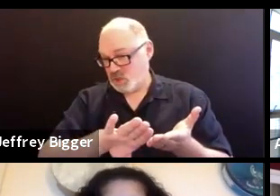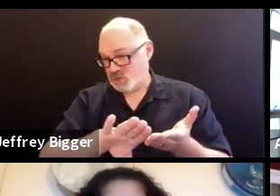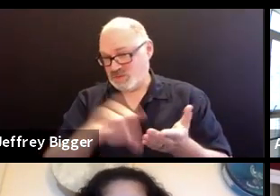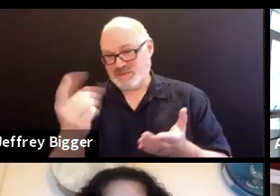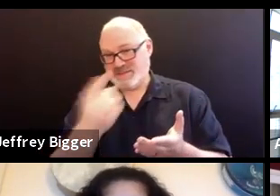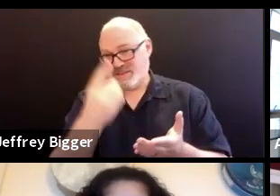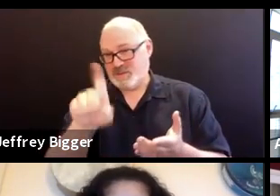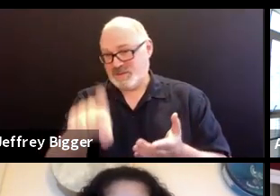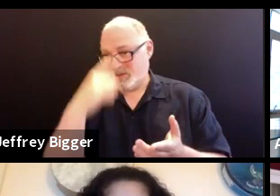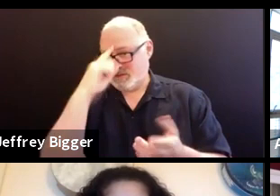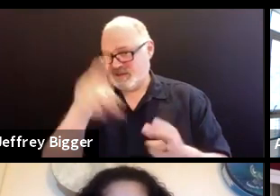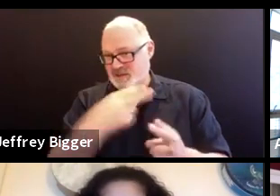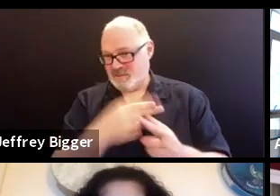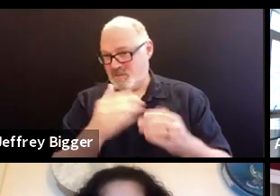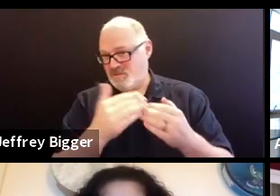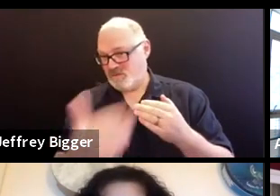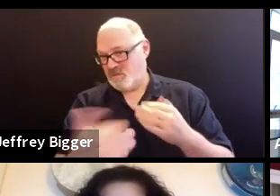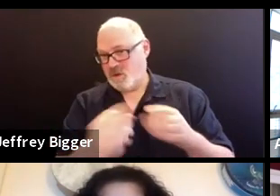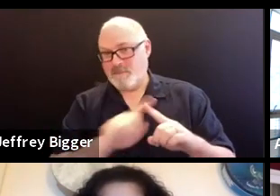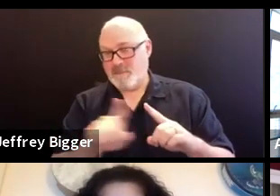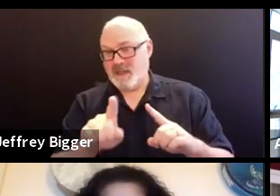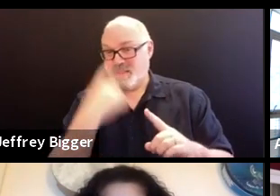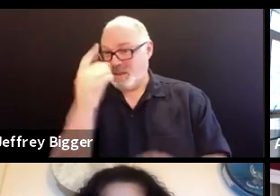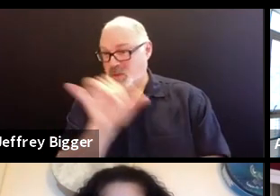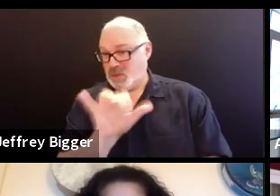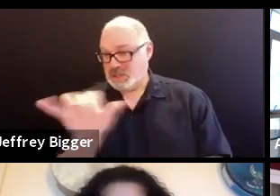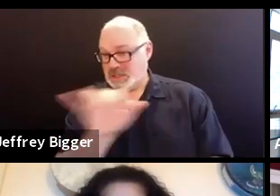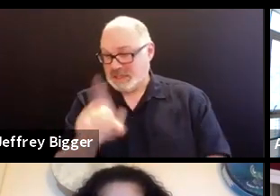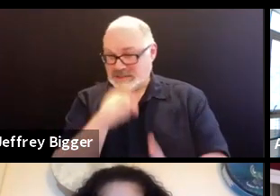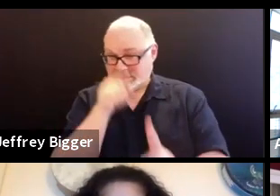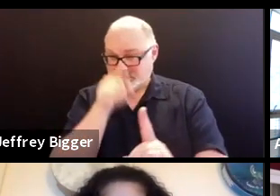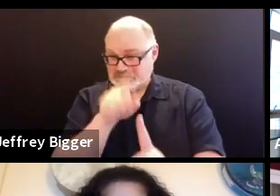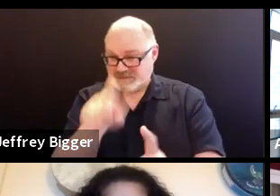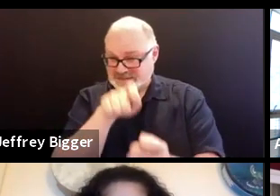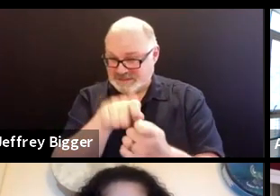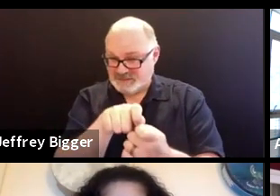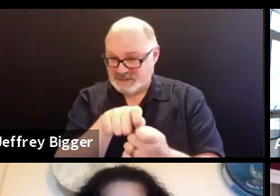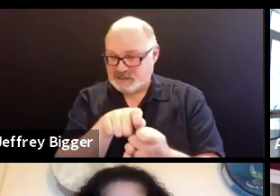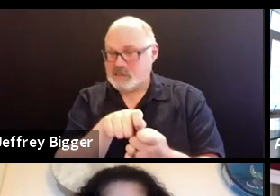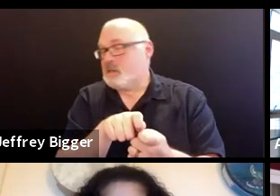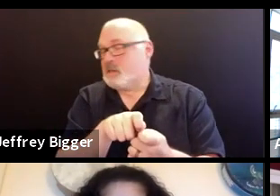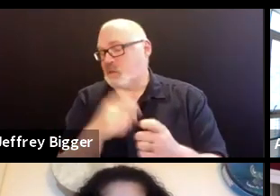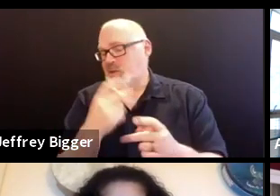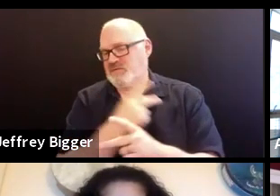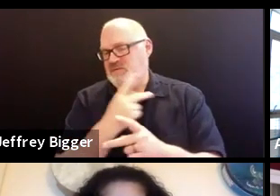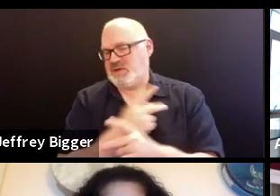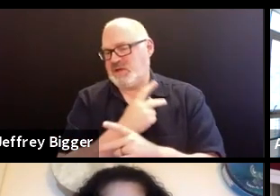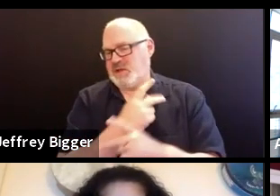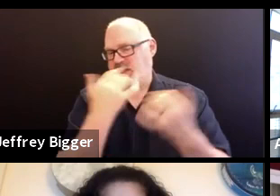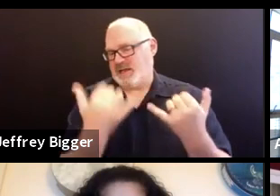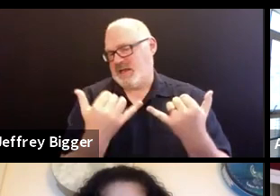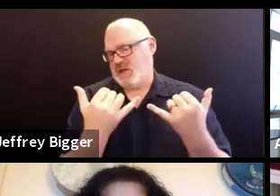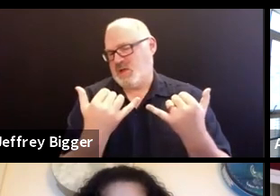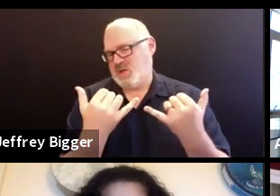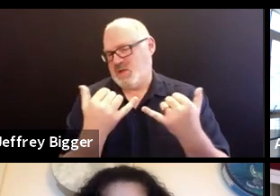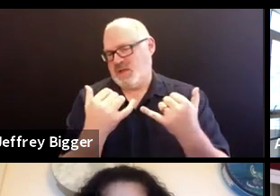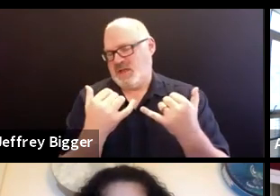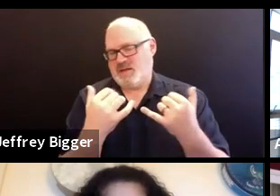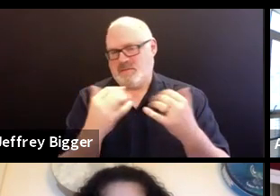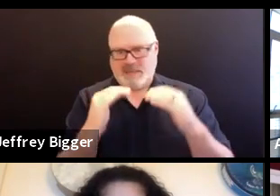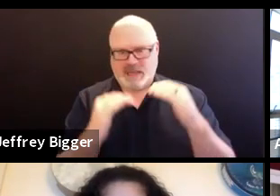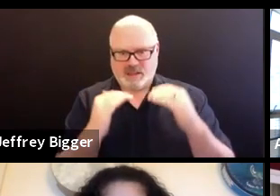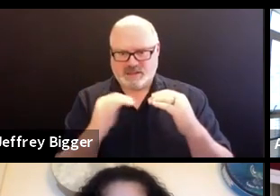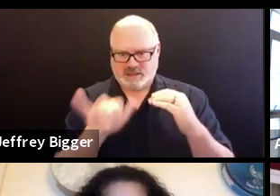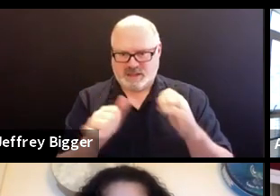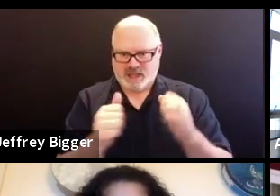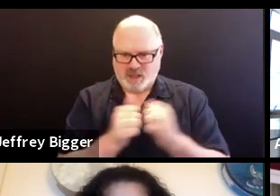to consider, but what the extent of that will be, we're working on that and sort of balancing it with